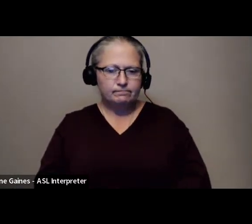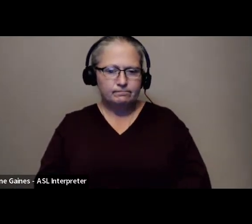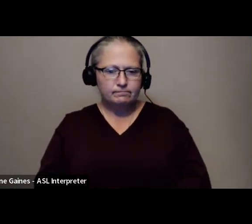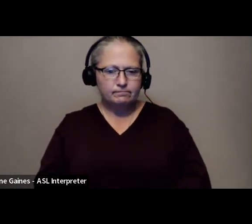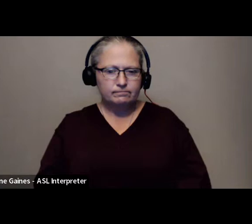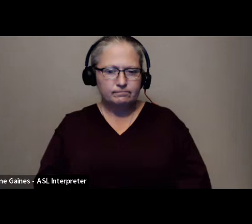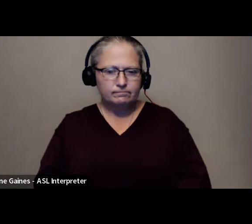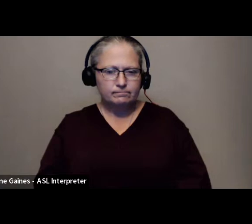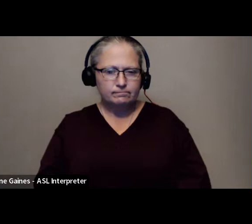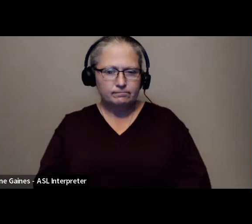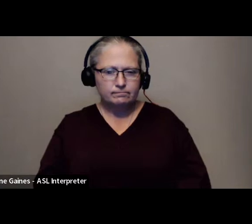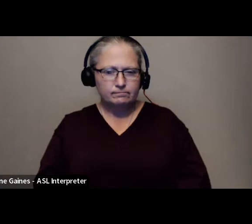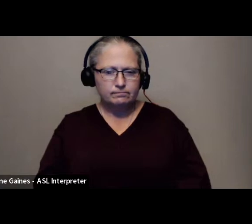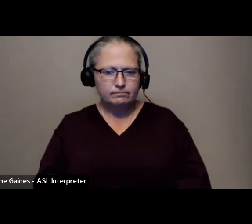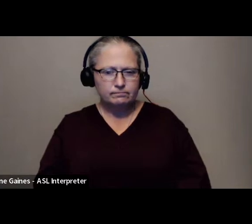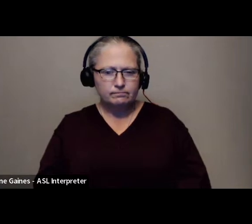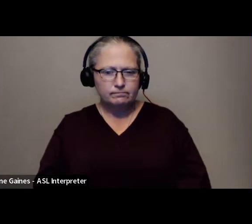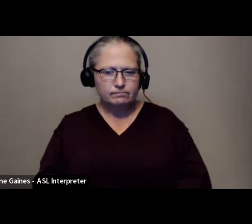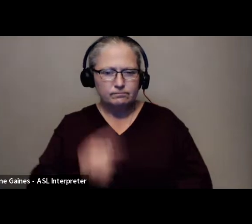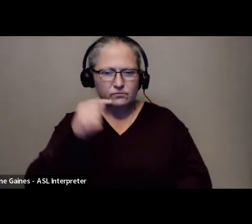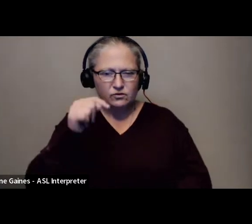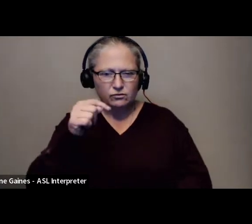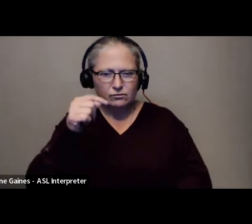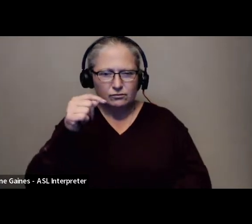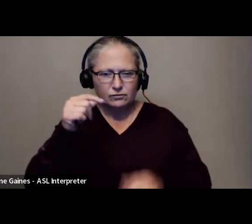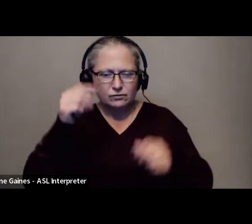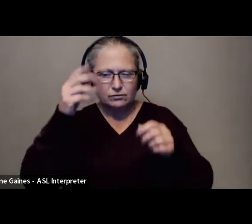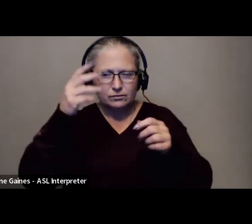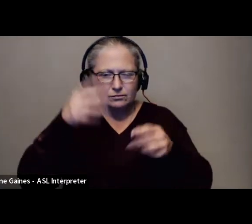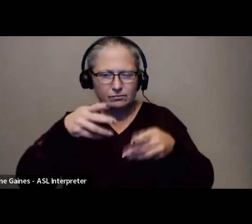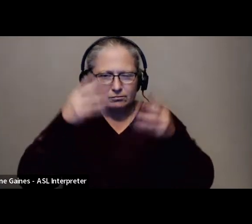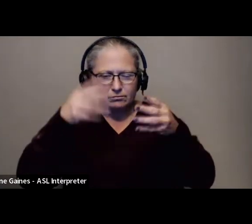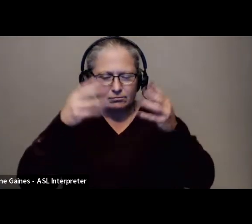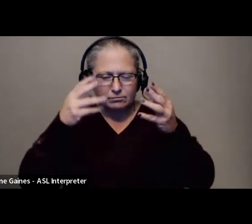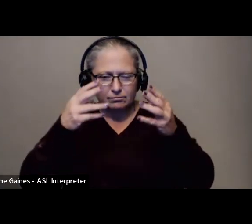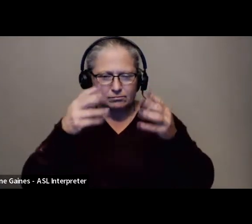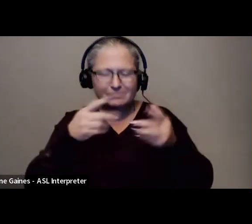Just scroll it down for me. Thank you. Thanks.